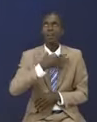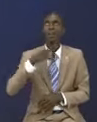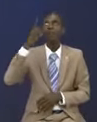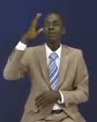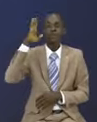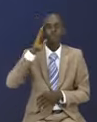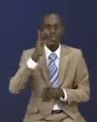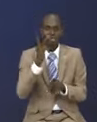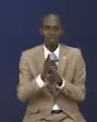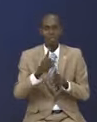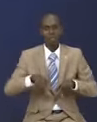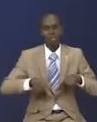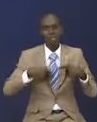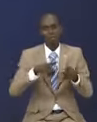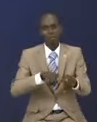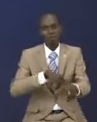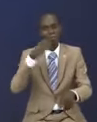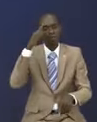for us.